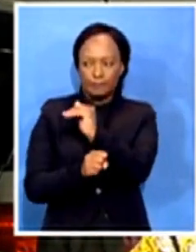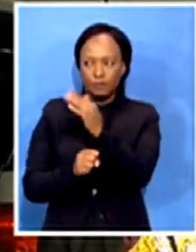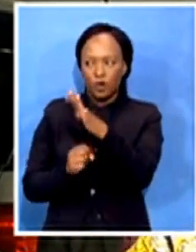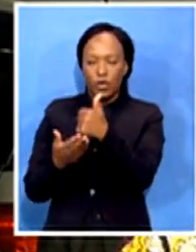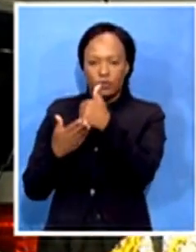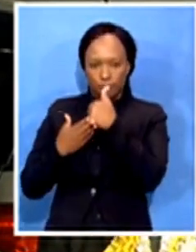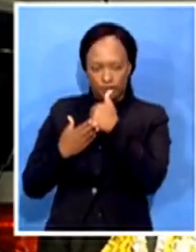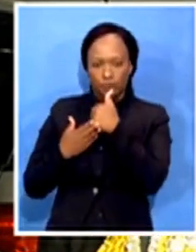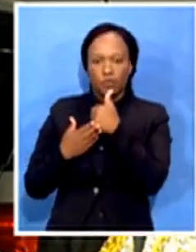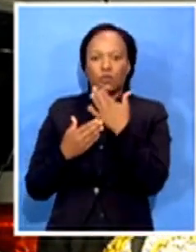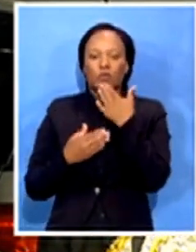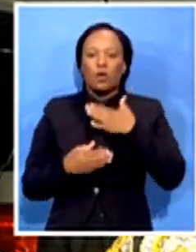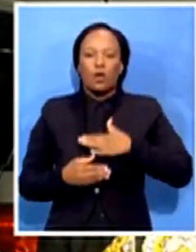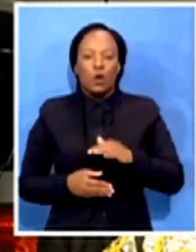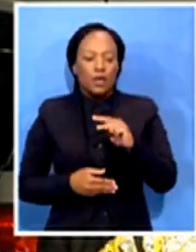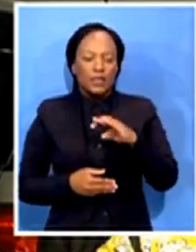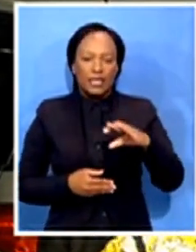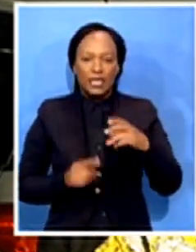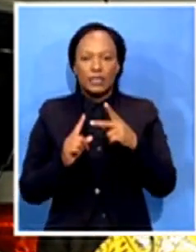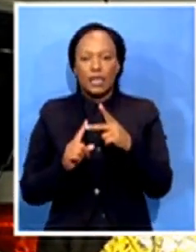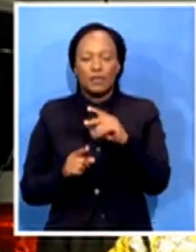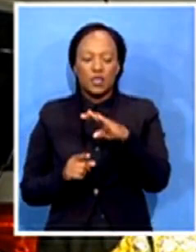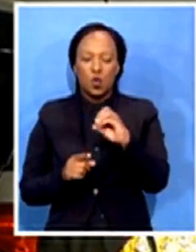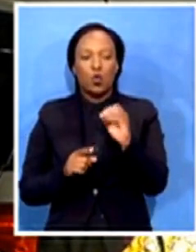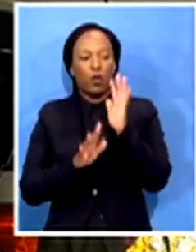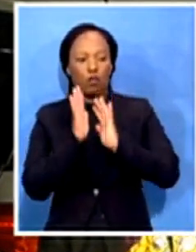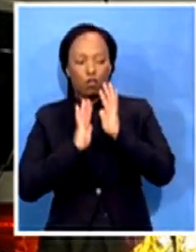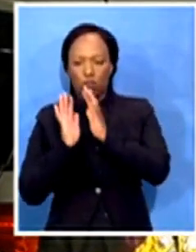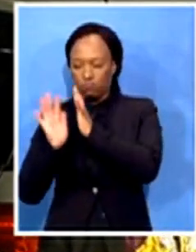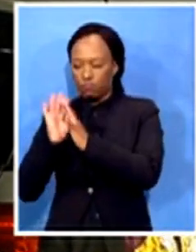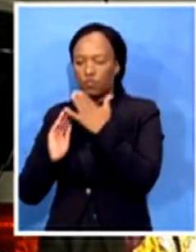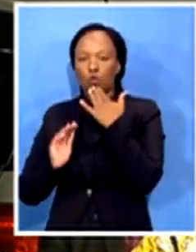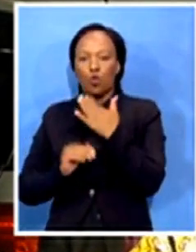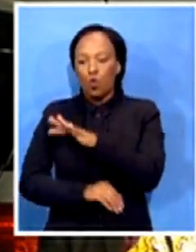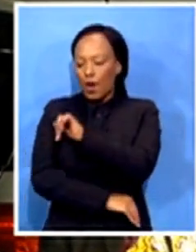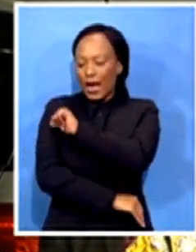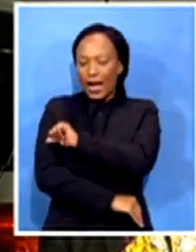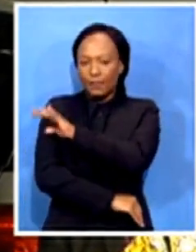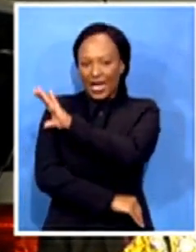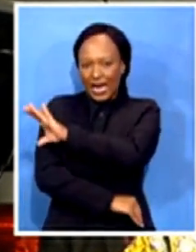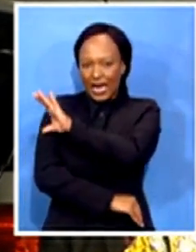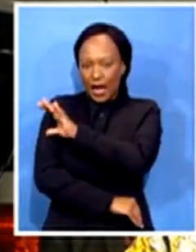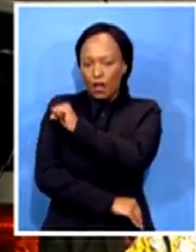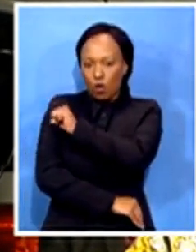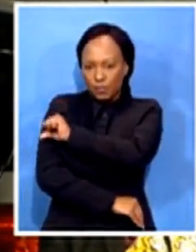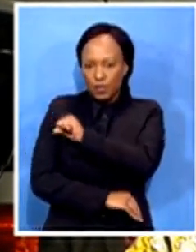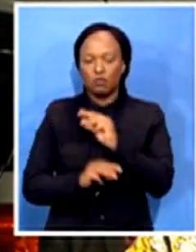say something. She will talk about issues of clinical management and how the staff here is really trying its